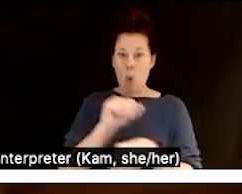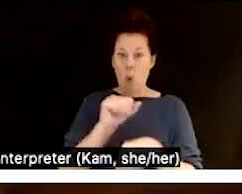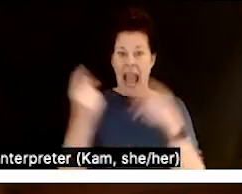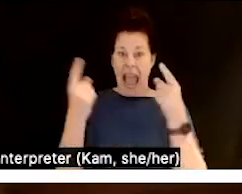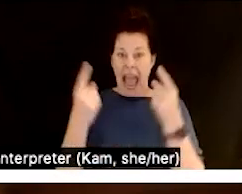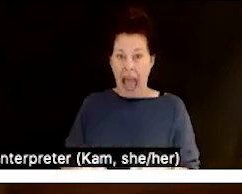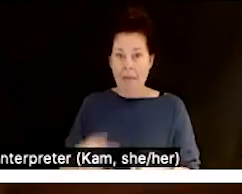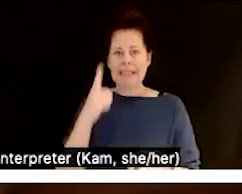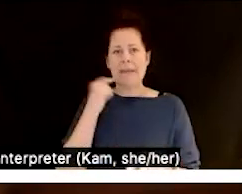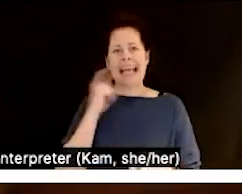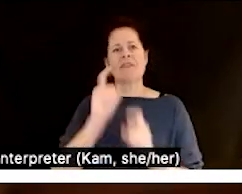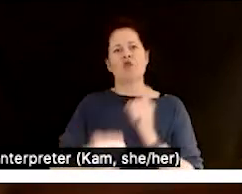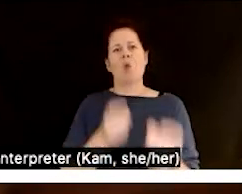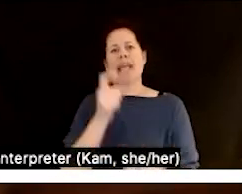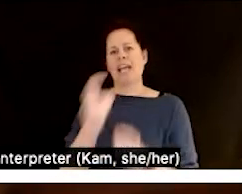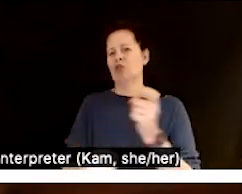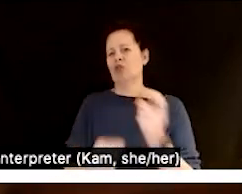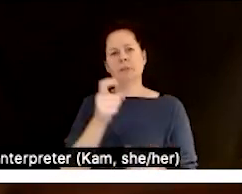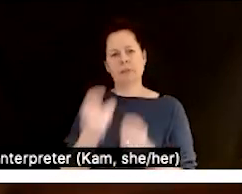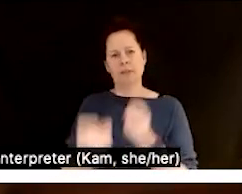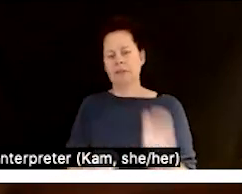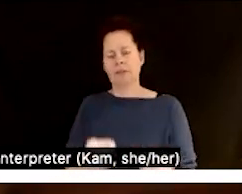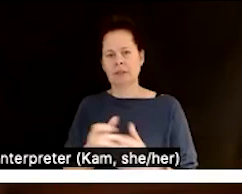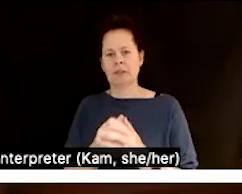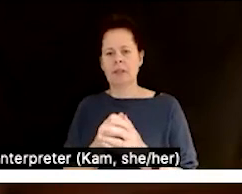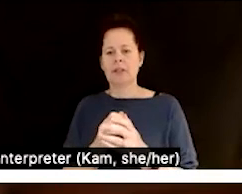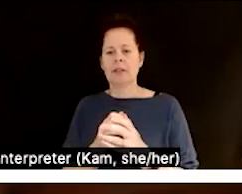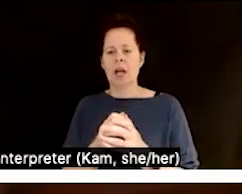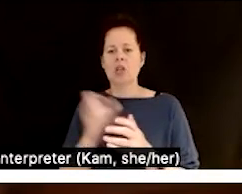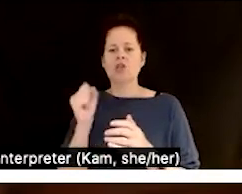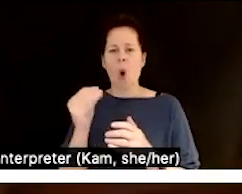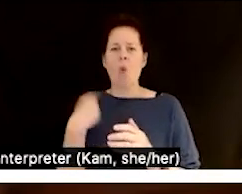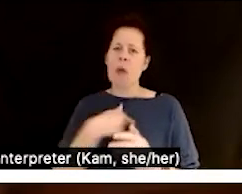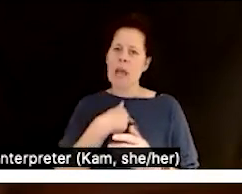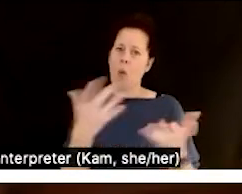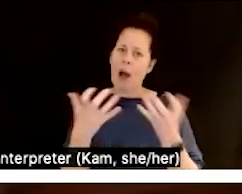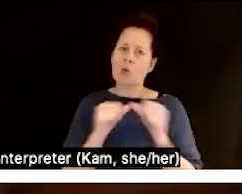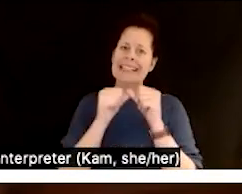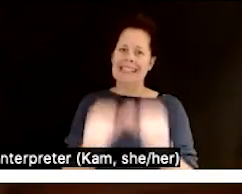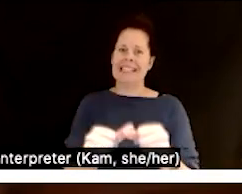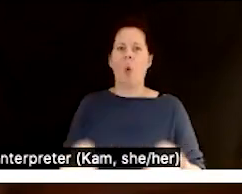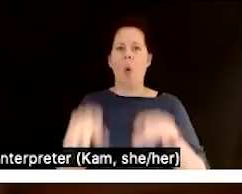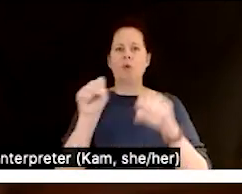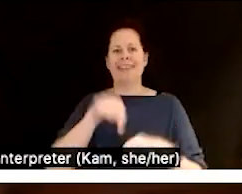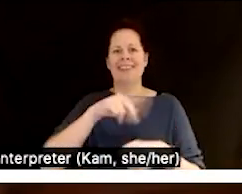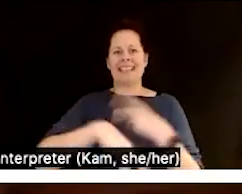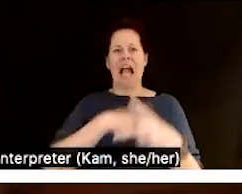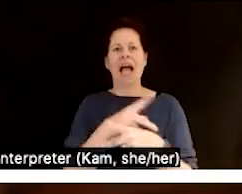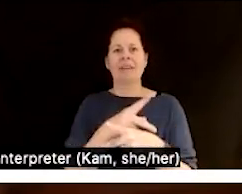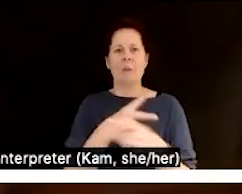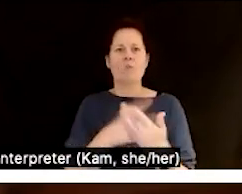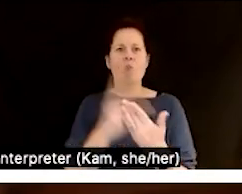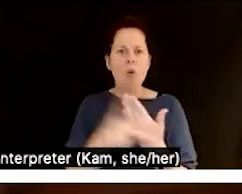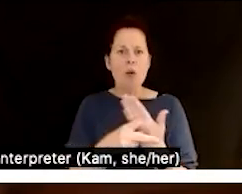would be fantastic so that we can keep putting on programs like this and supporting our arts